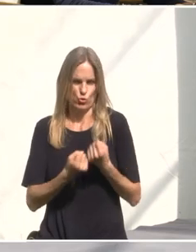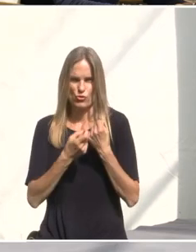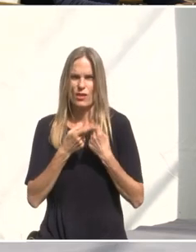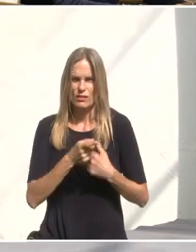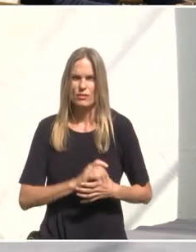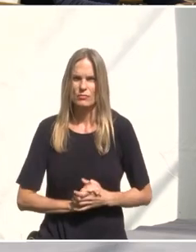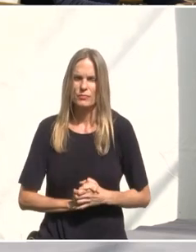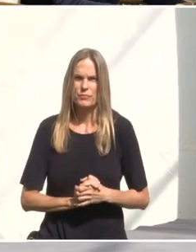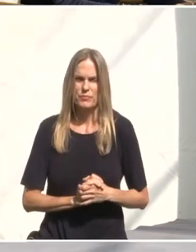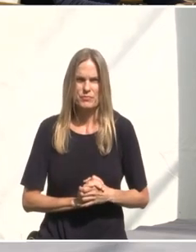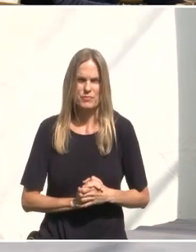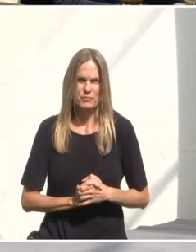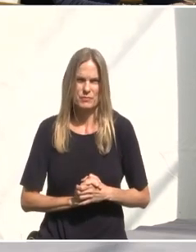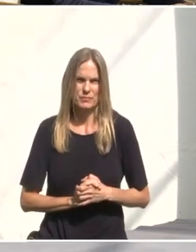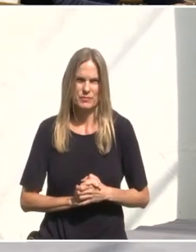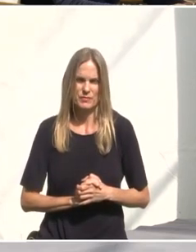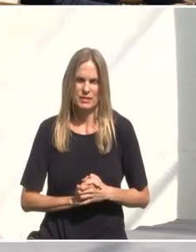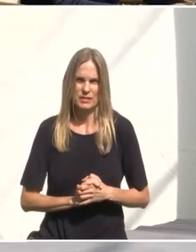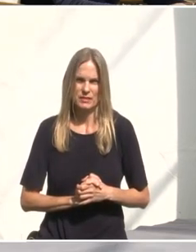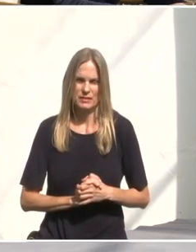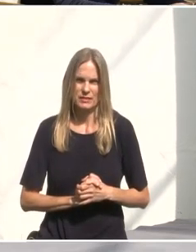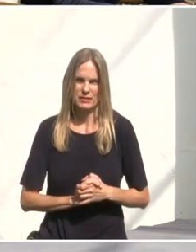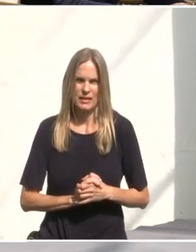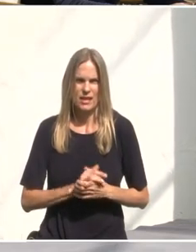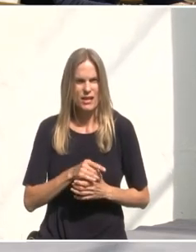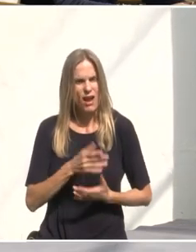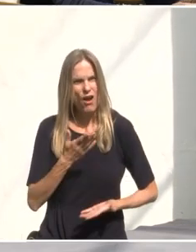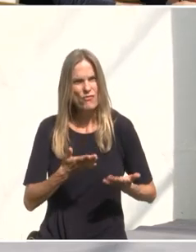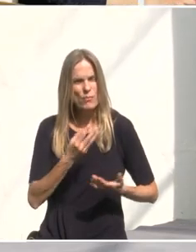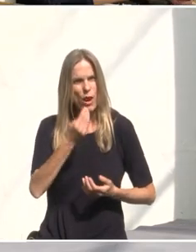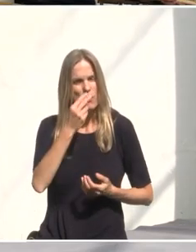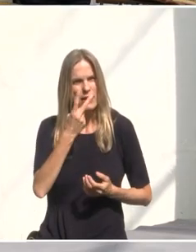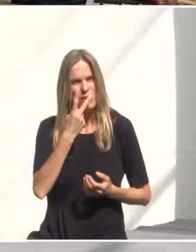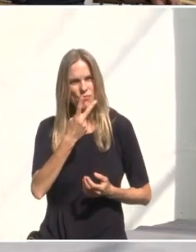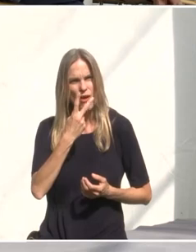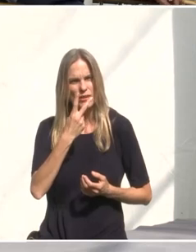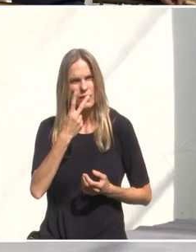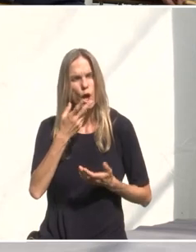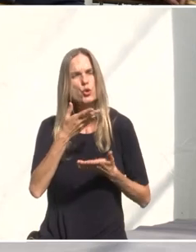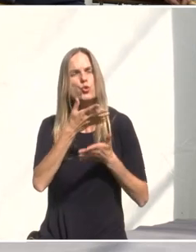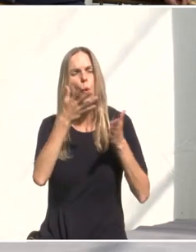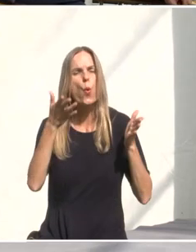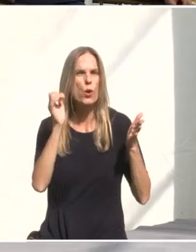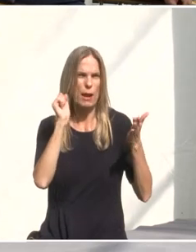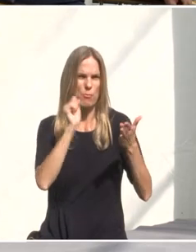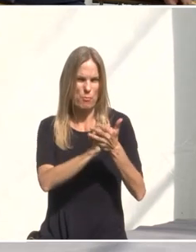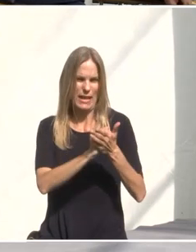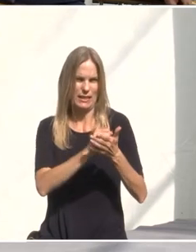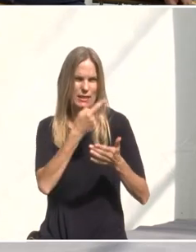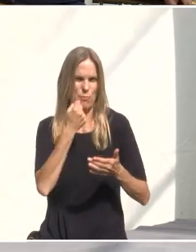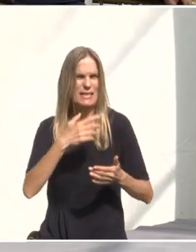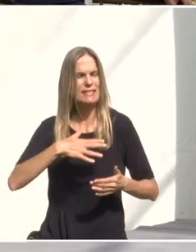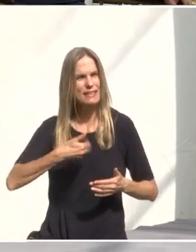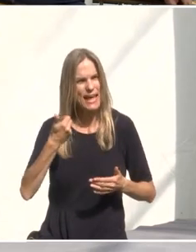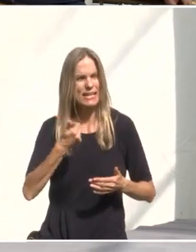at, actually, maybe the best thing to look at in is like the wider picture of men's health in general in